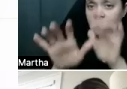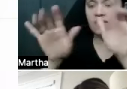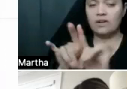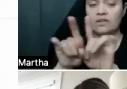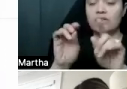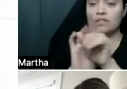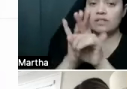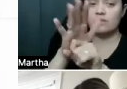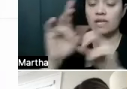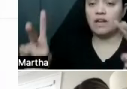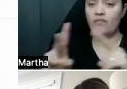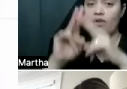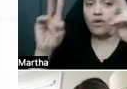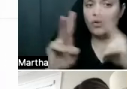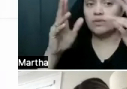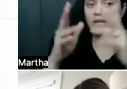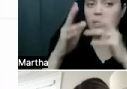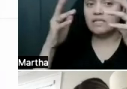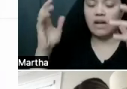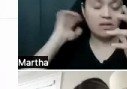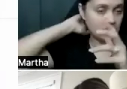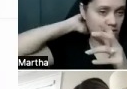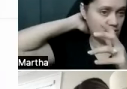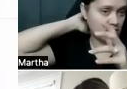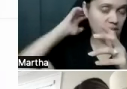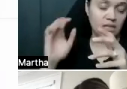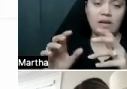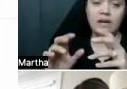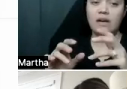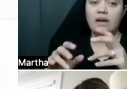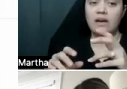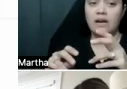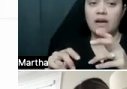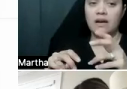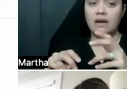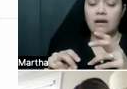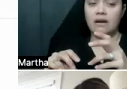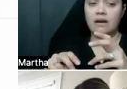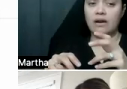plenty of volcanoes, like 100. And 2